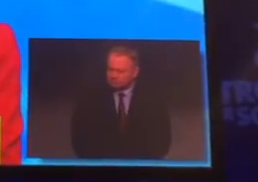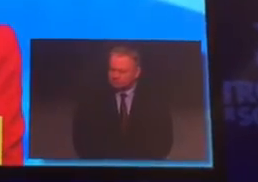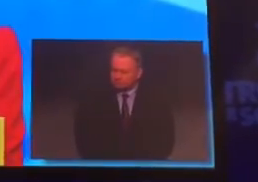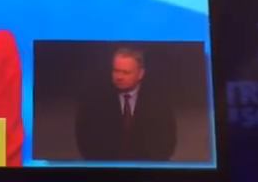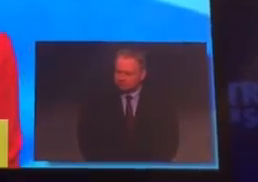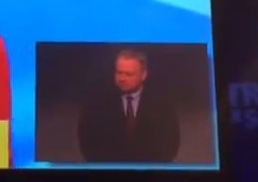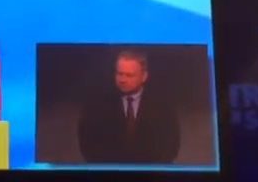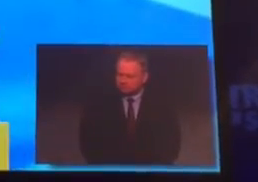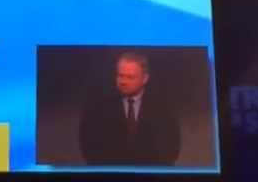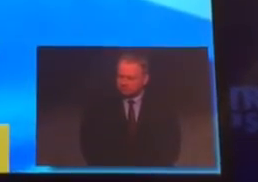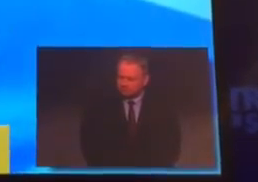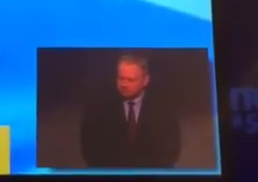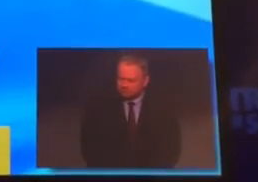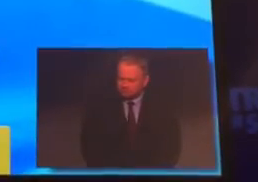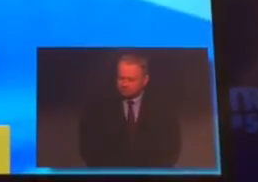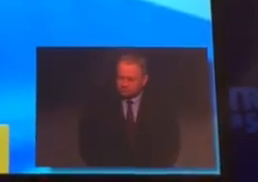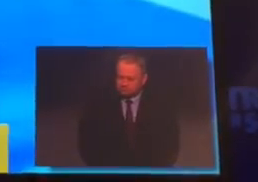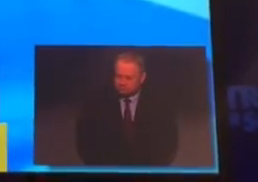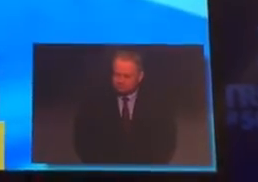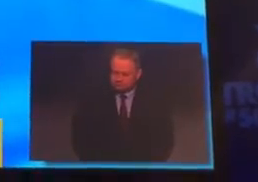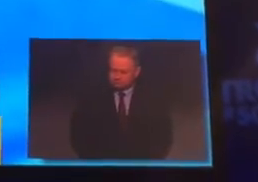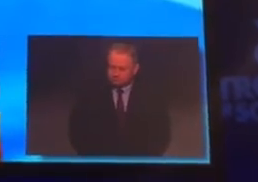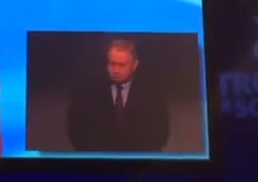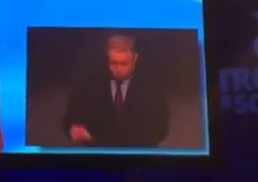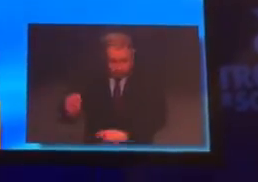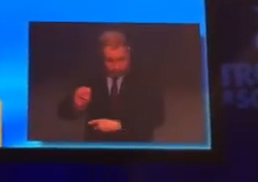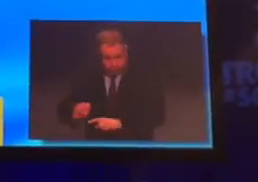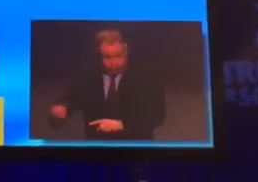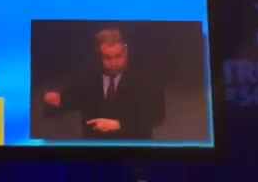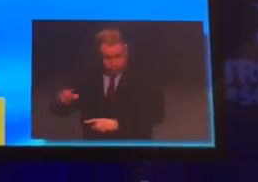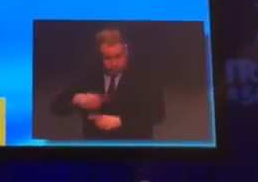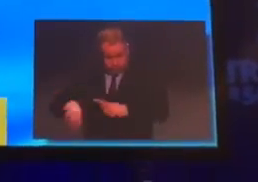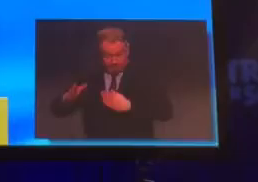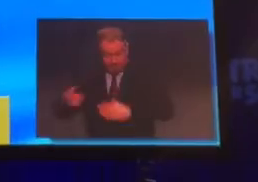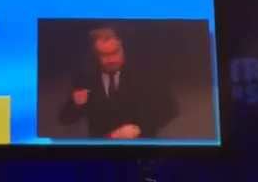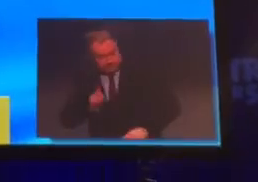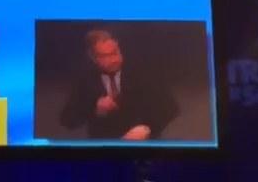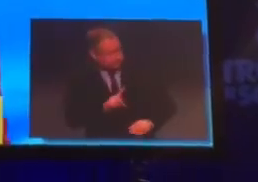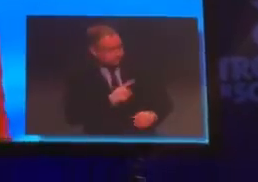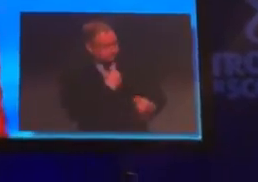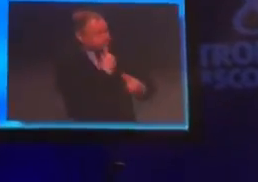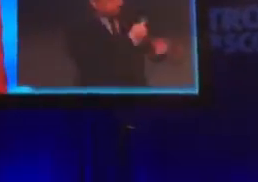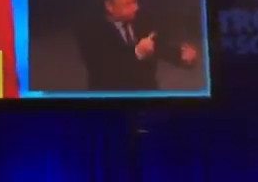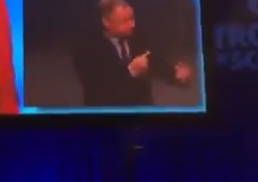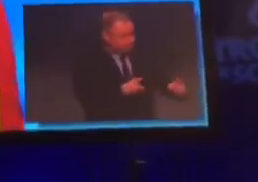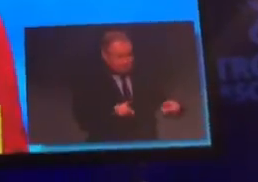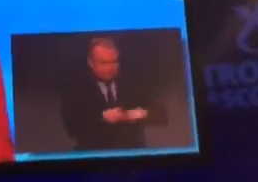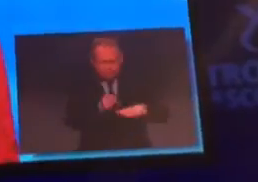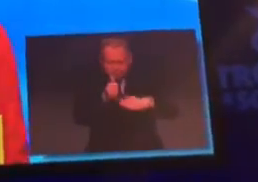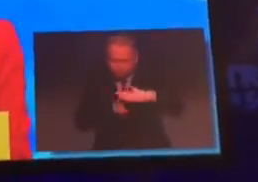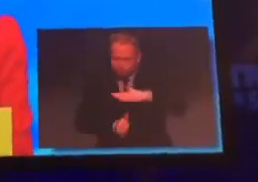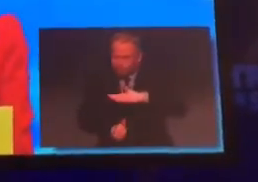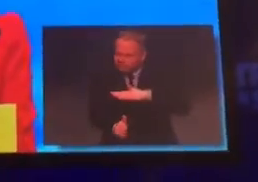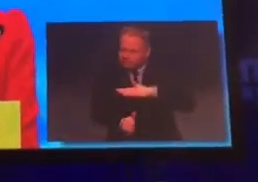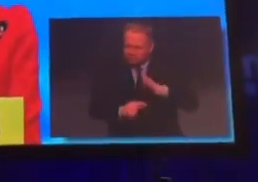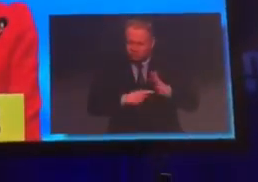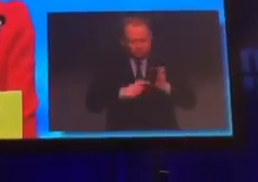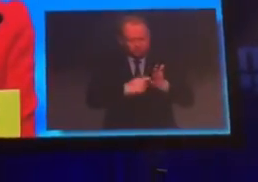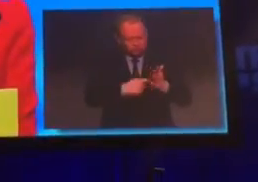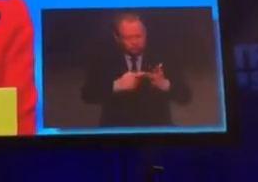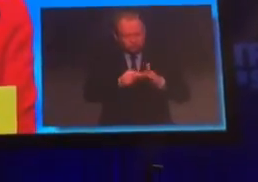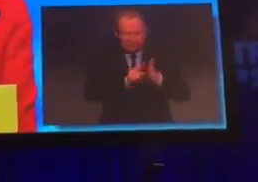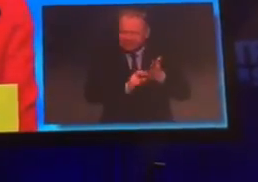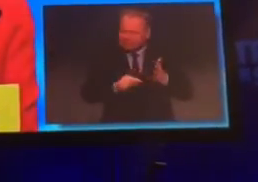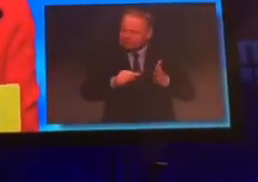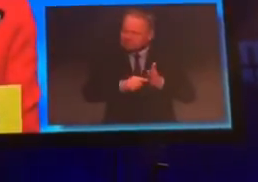Just as on Europe, Scotland's voice needs to be heard on Trident too. The decision on the renewal of